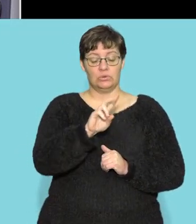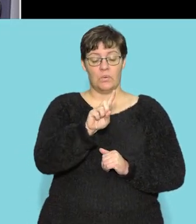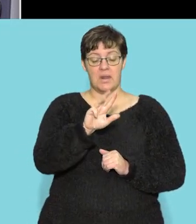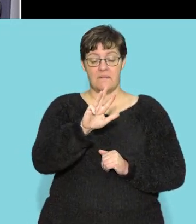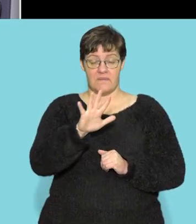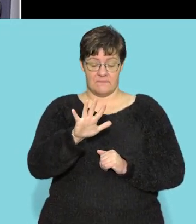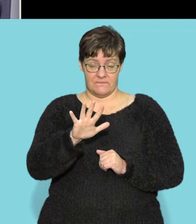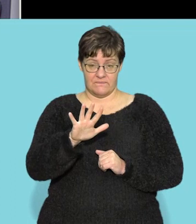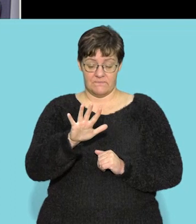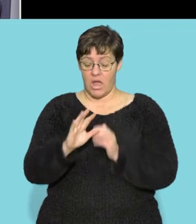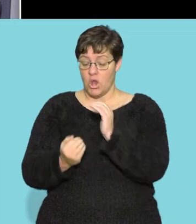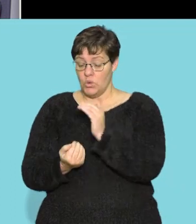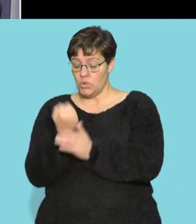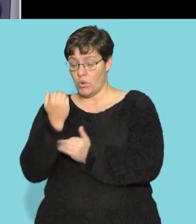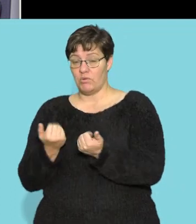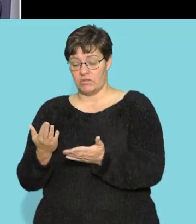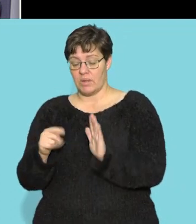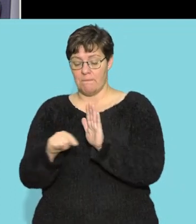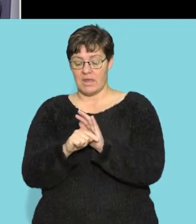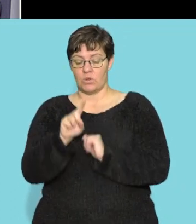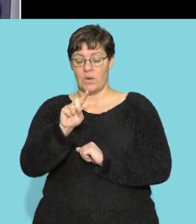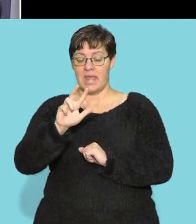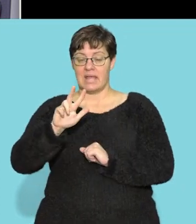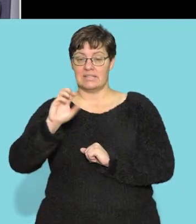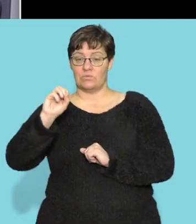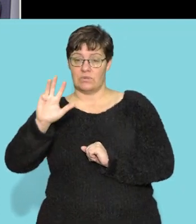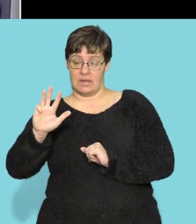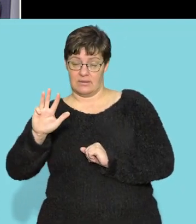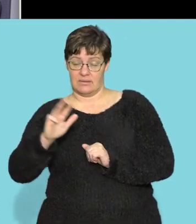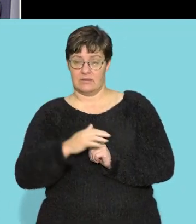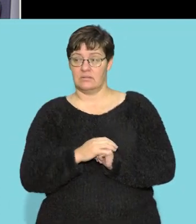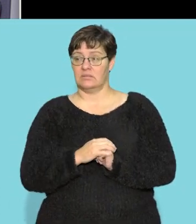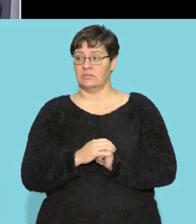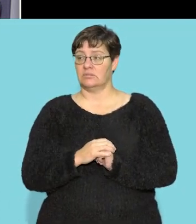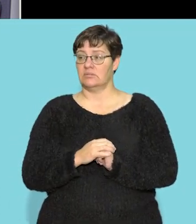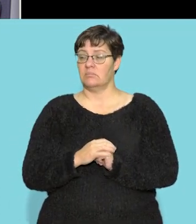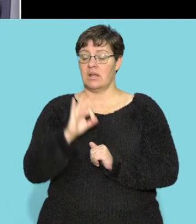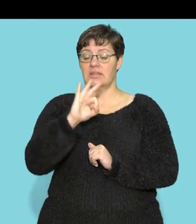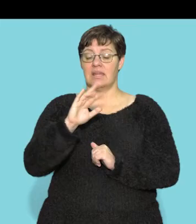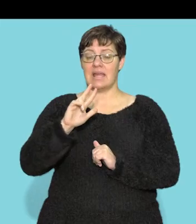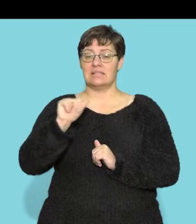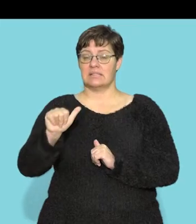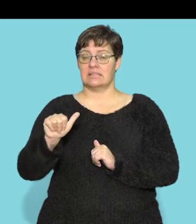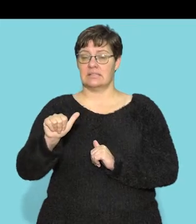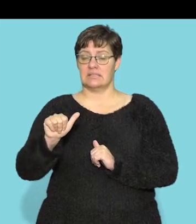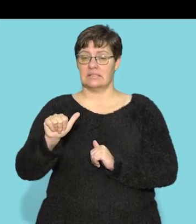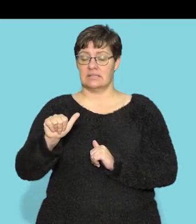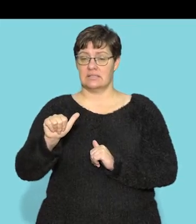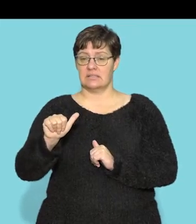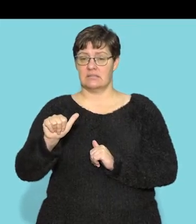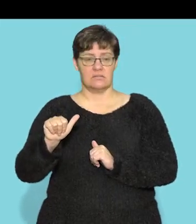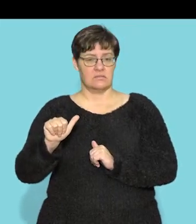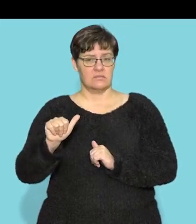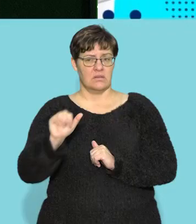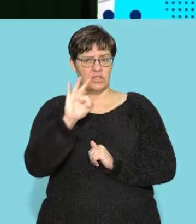2195, and the new provision is minus 1809. That gave you a figure of 386. What will you